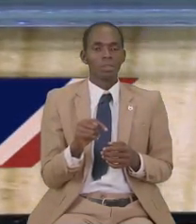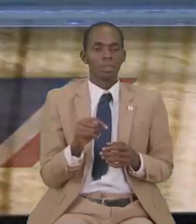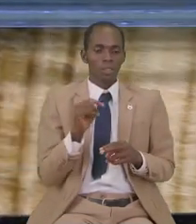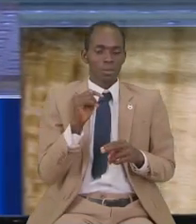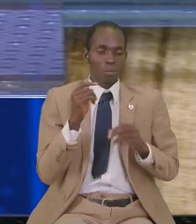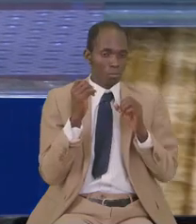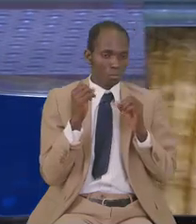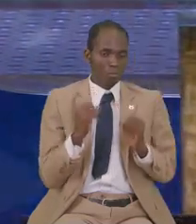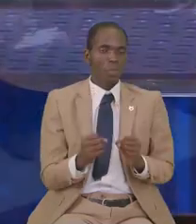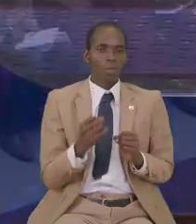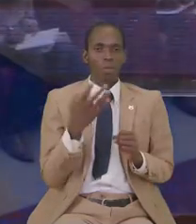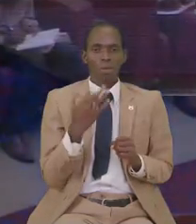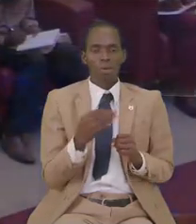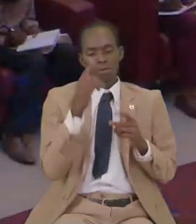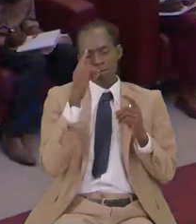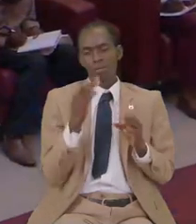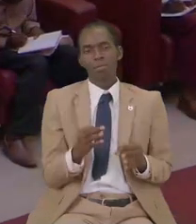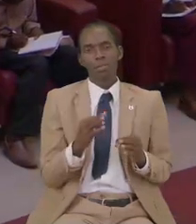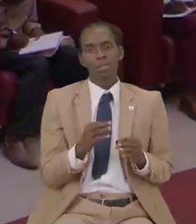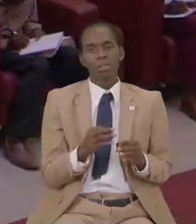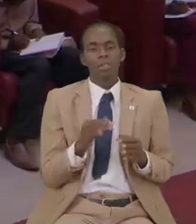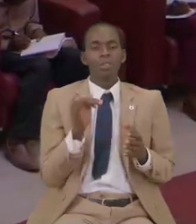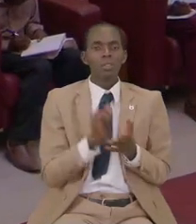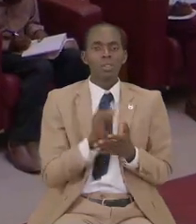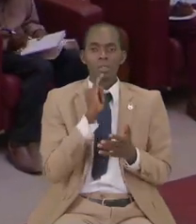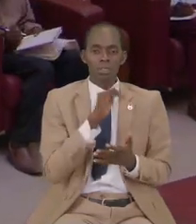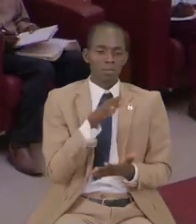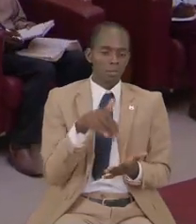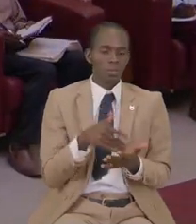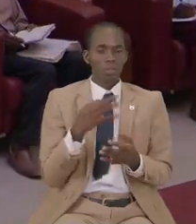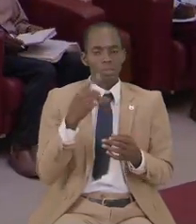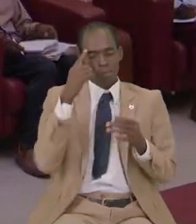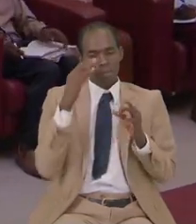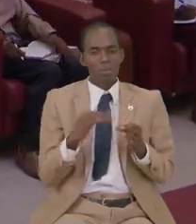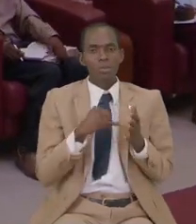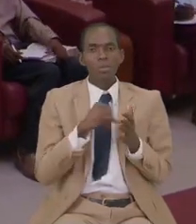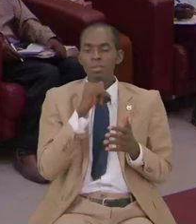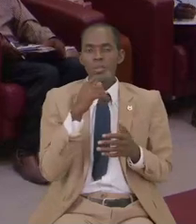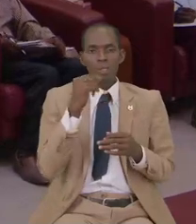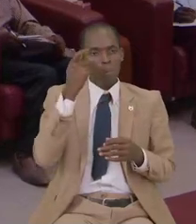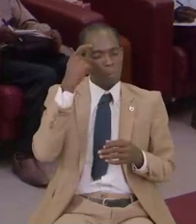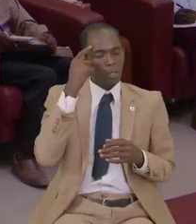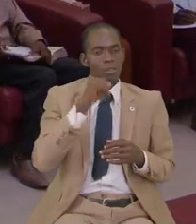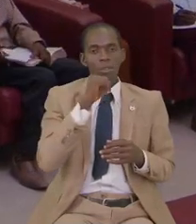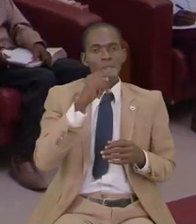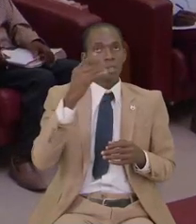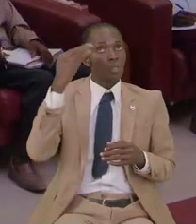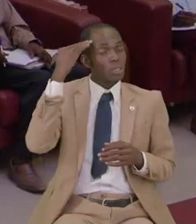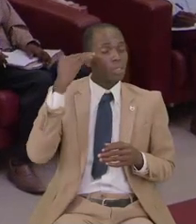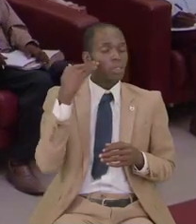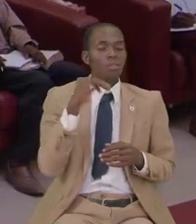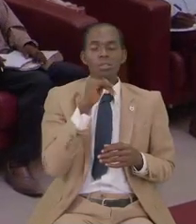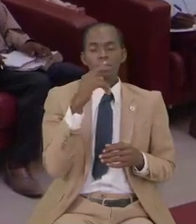decision. That's the center of decision. It's not the mind. It's not the head. It's not the